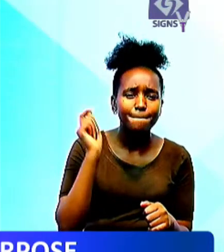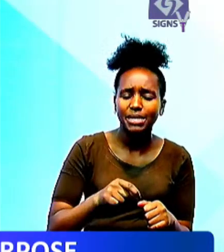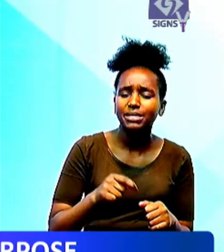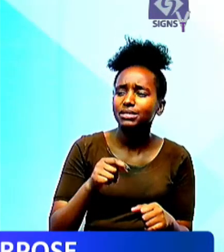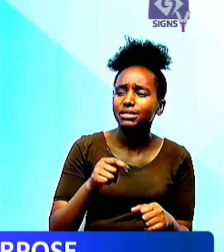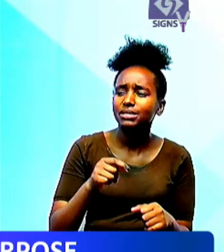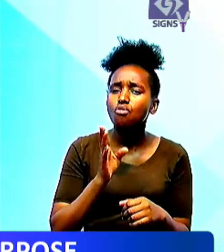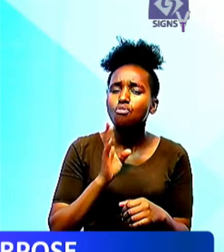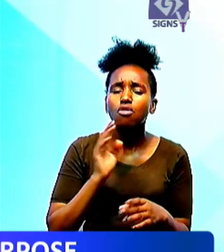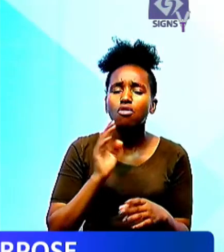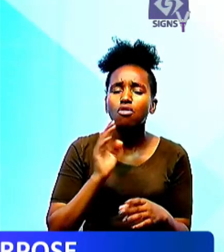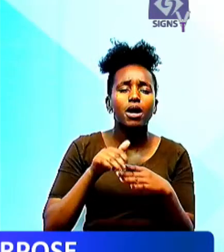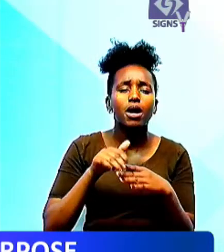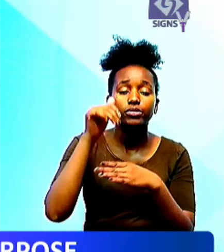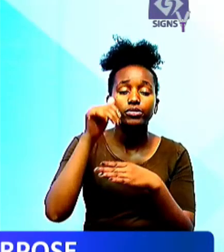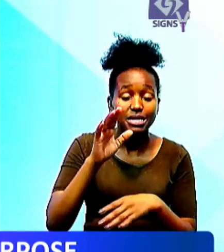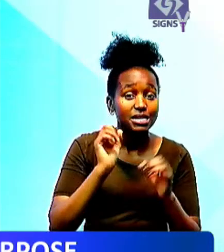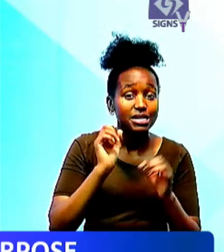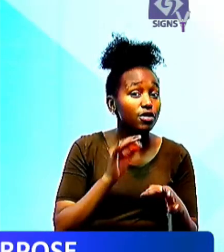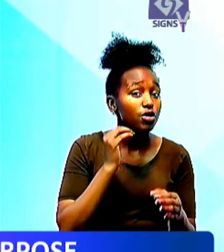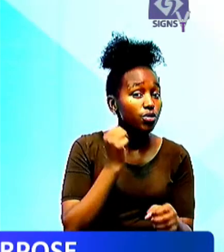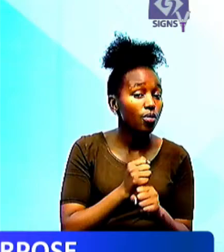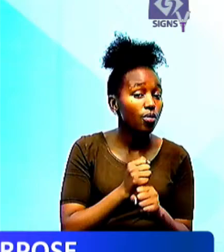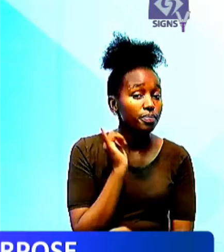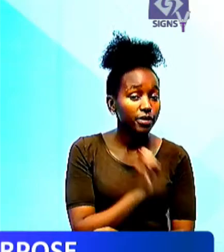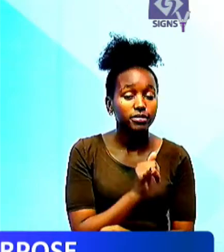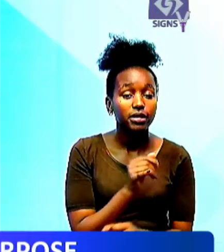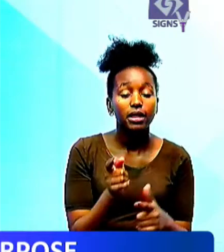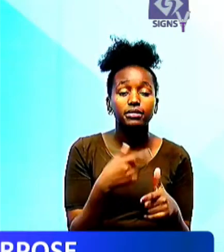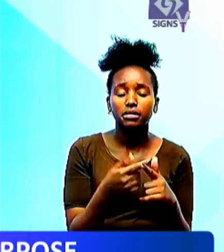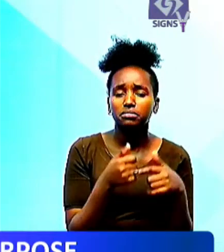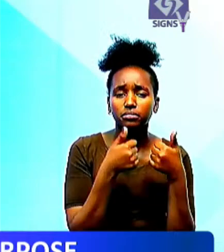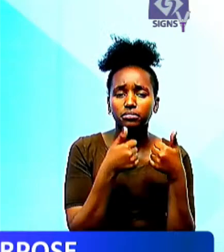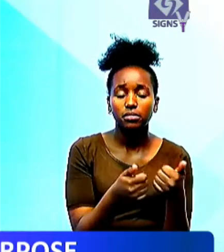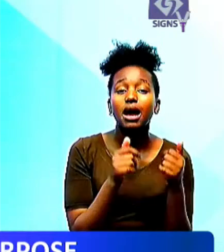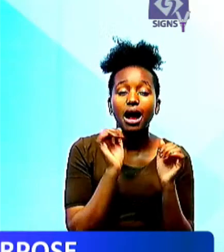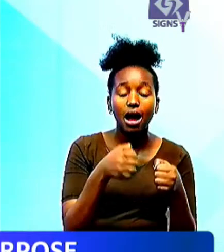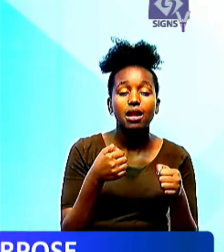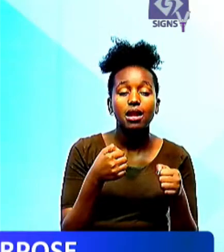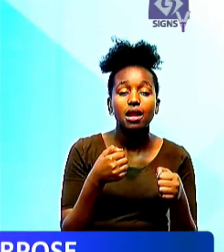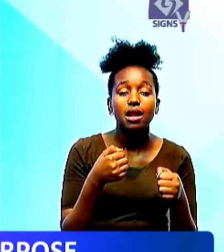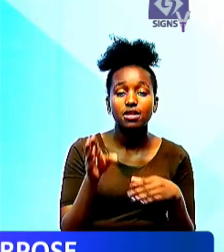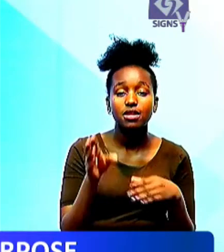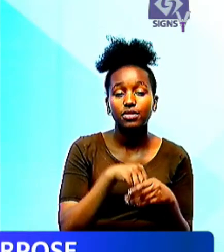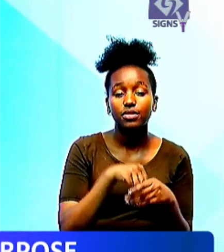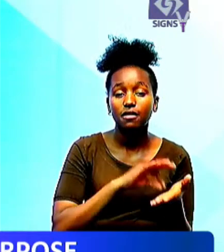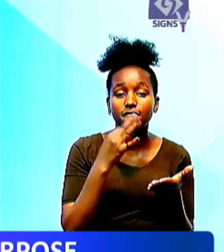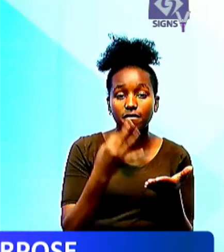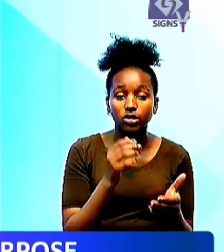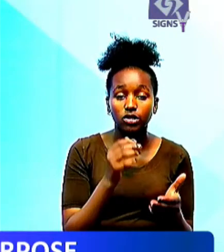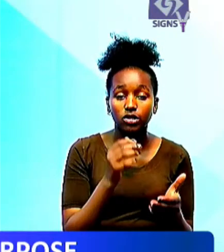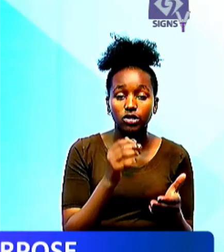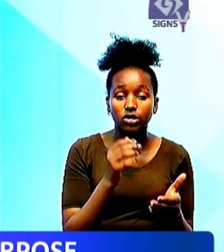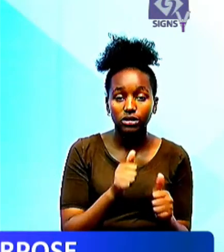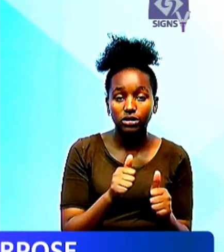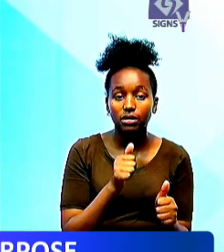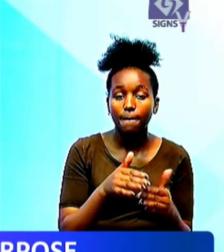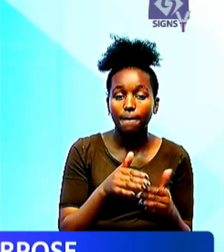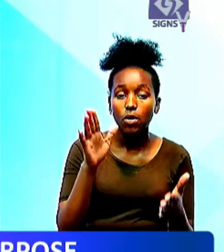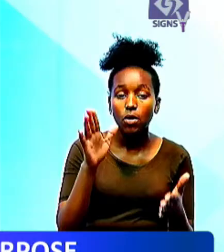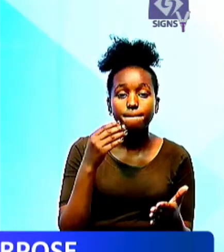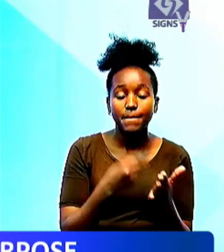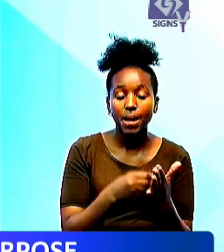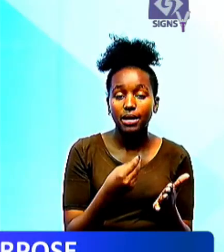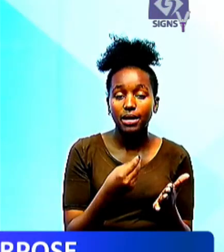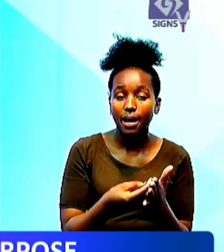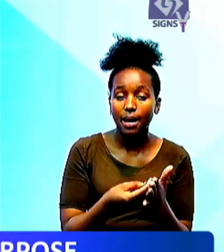long-term, that can invest in these areas. Have investment funds that can give a returns. You can get a returns between 10 to even 15%